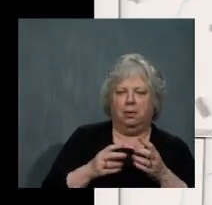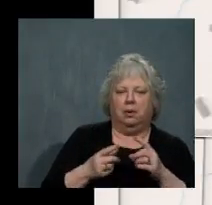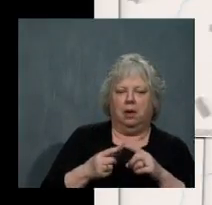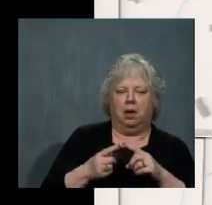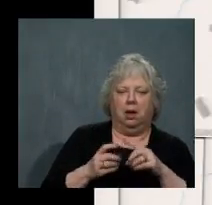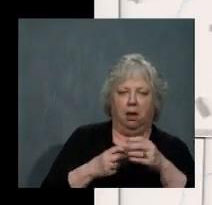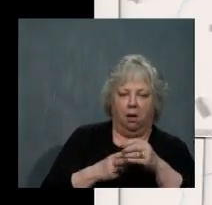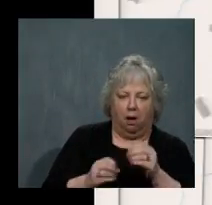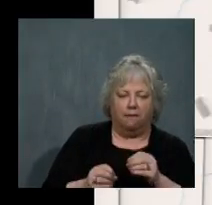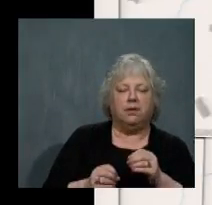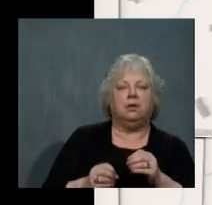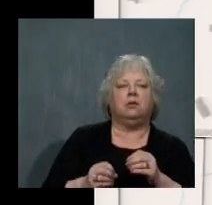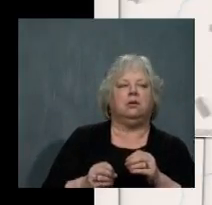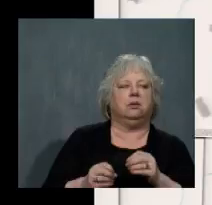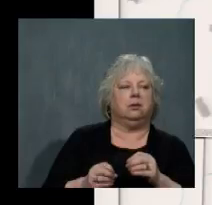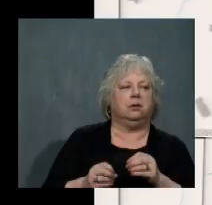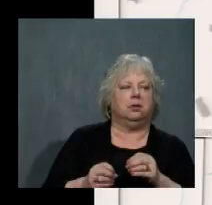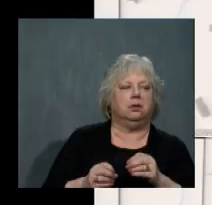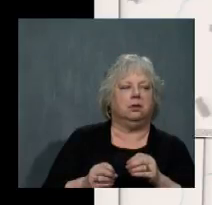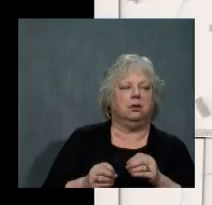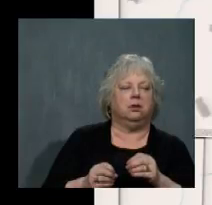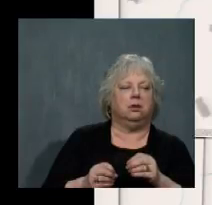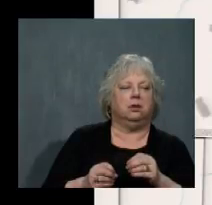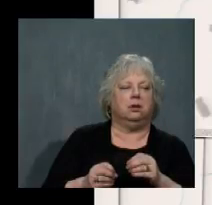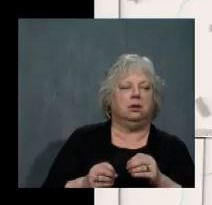office, for that area.